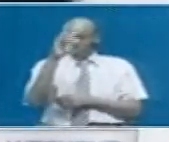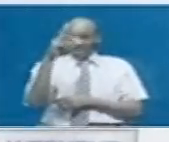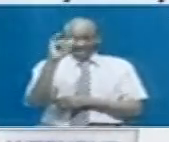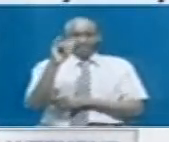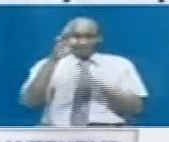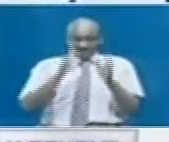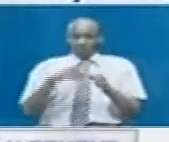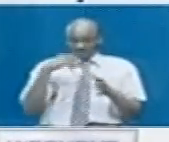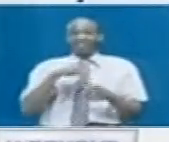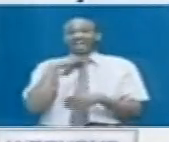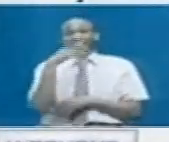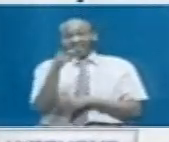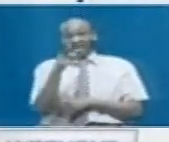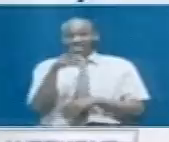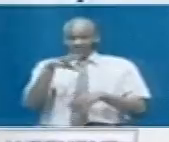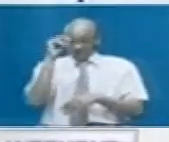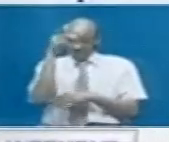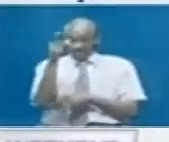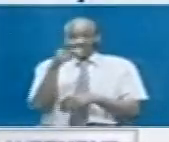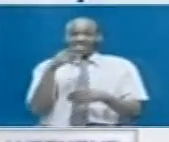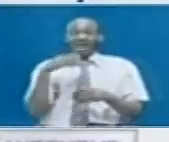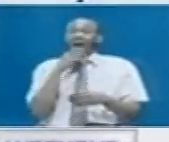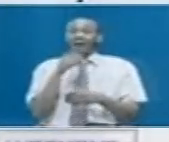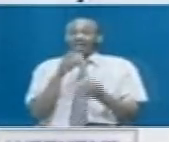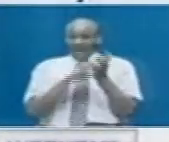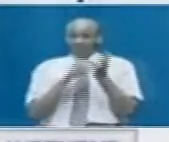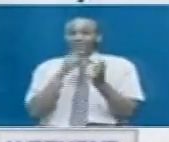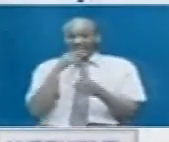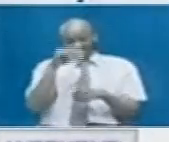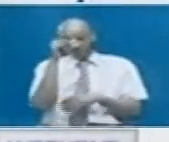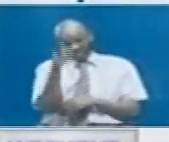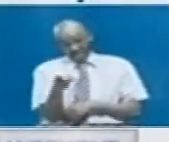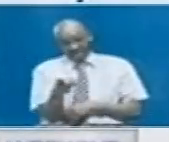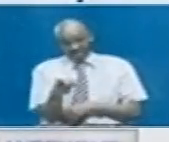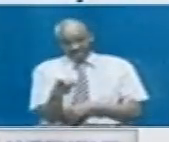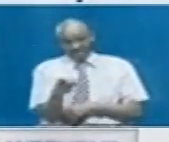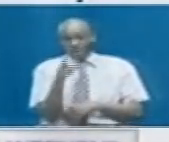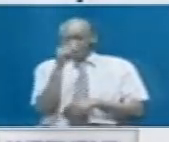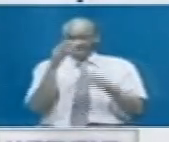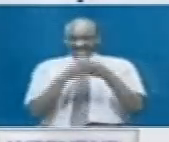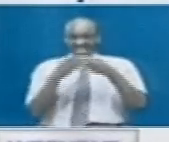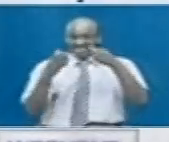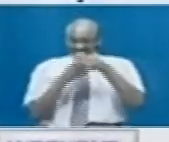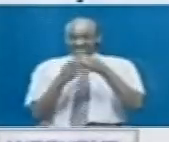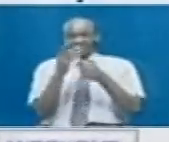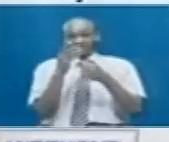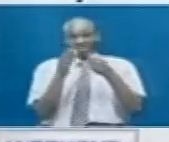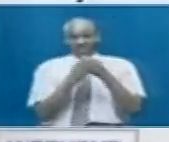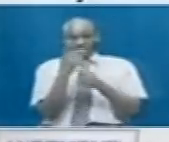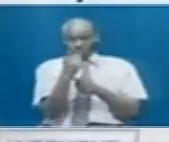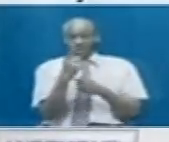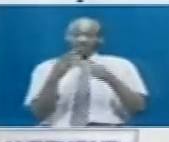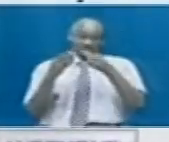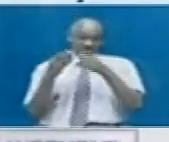of Kamba men arraigned in court and charged under the Wakamba witch-killing trials of 1931 and